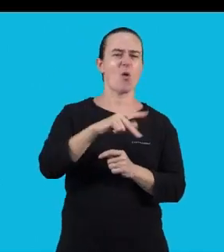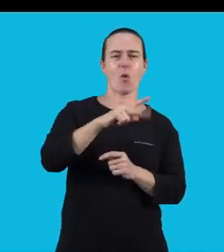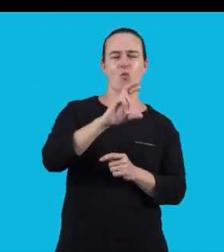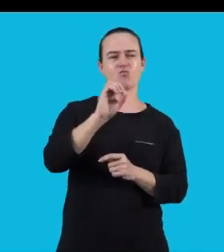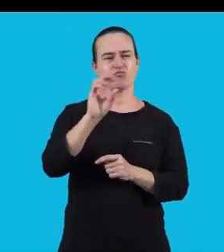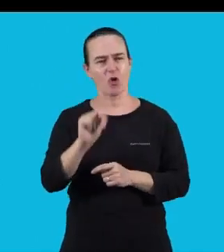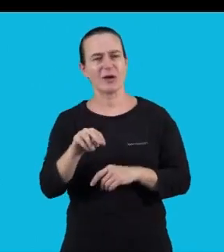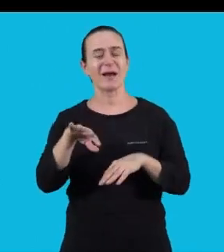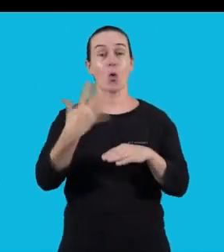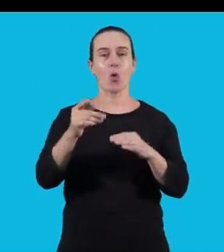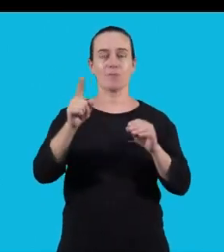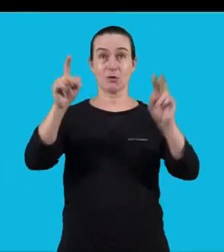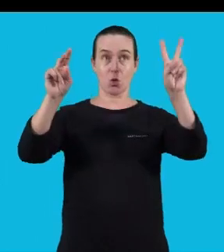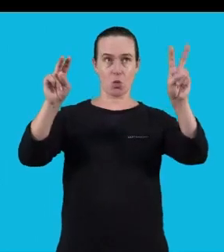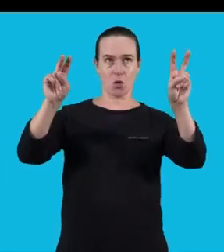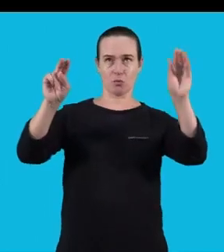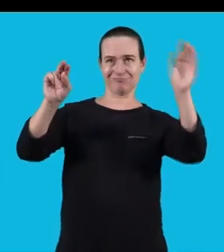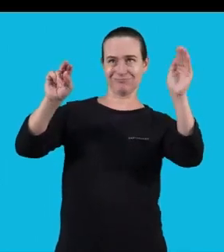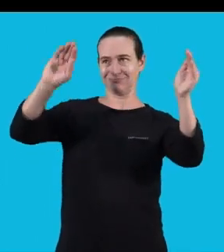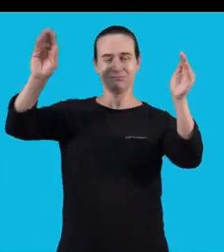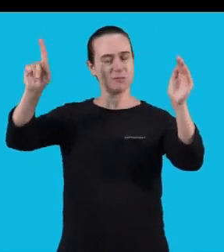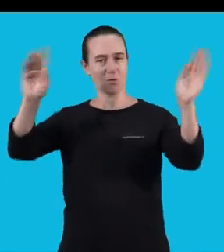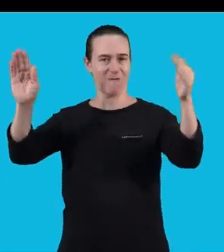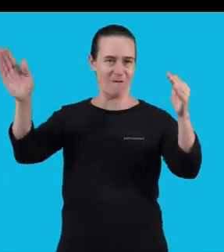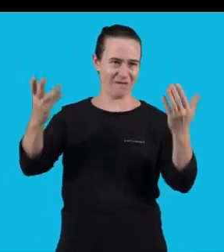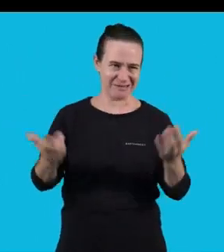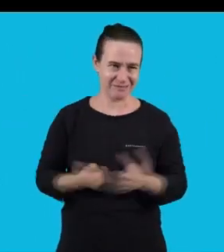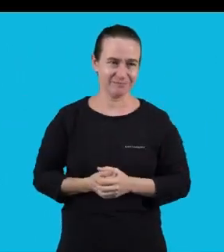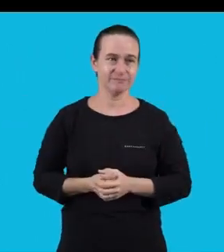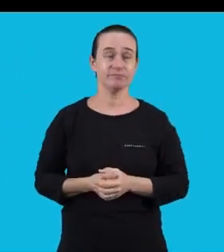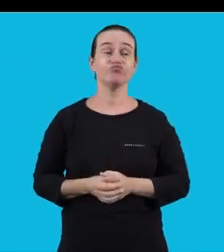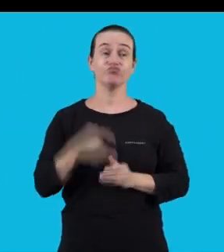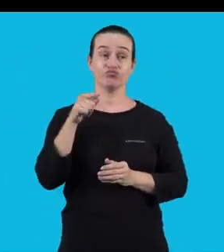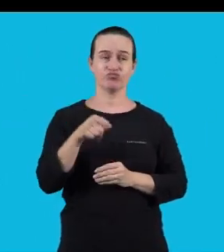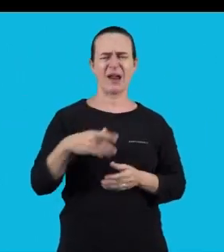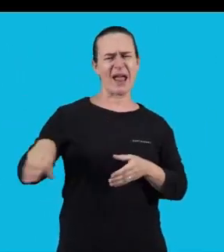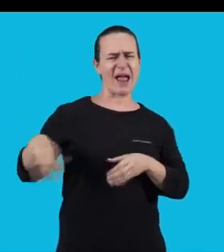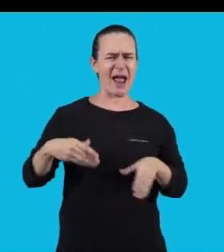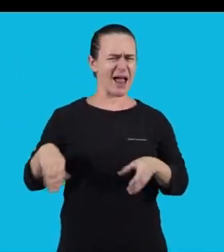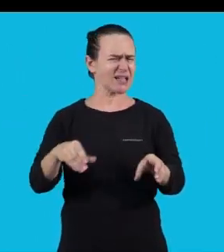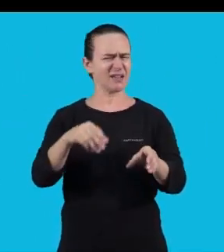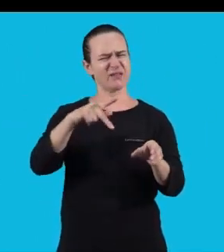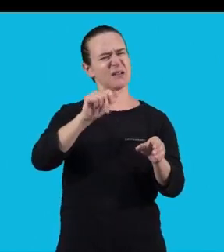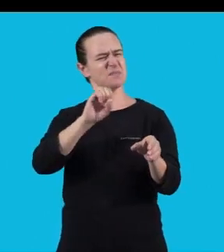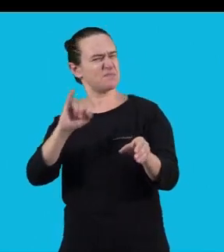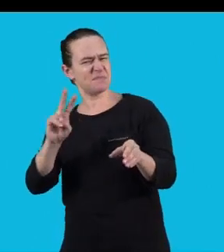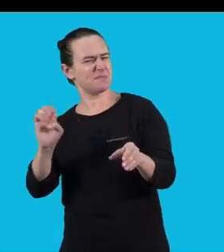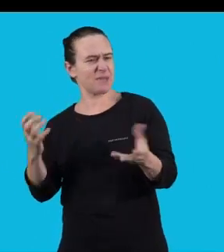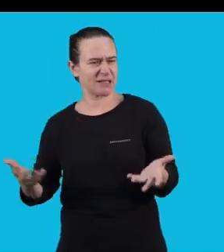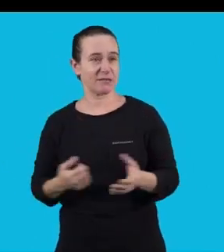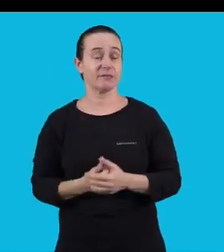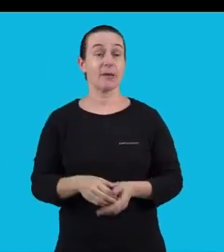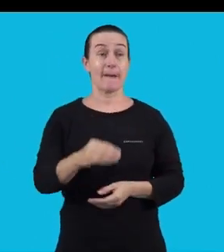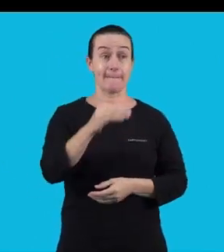or removing quotation marks. To do active and passive, of course, there's a simple recipe. In active,